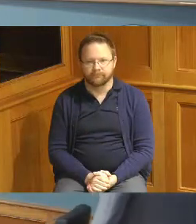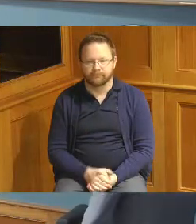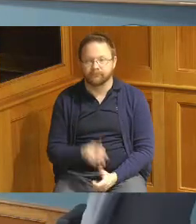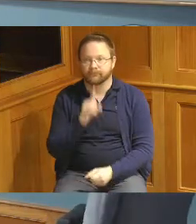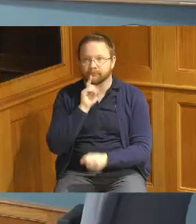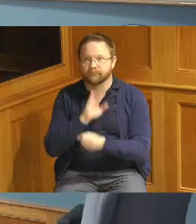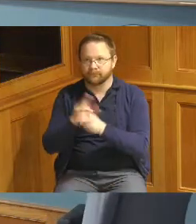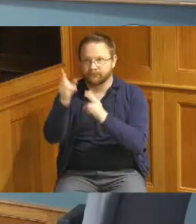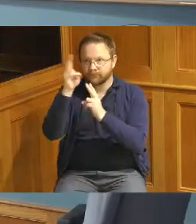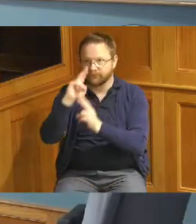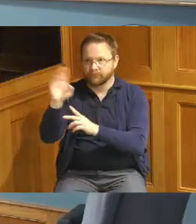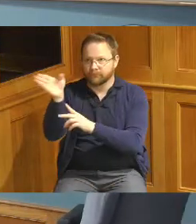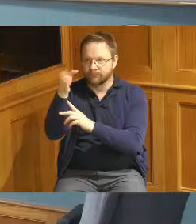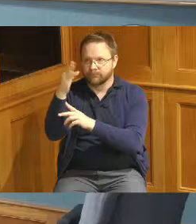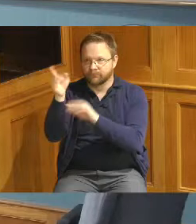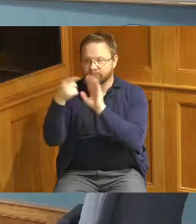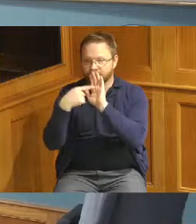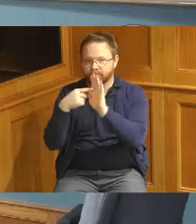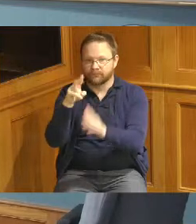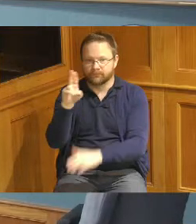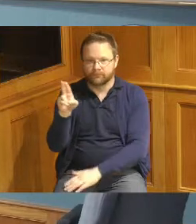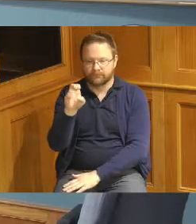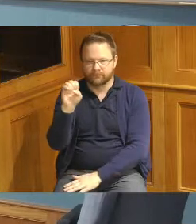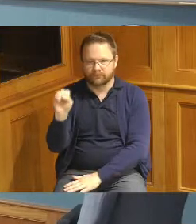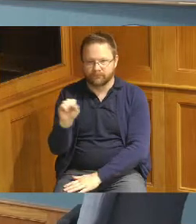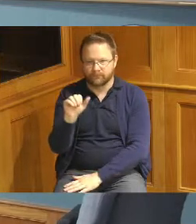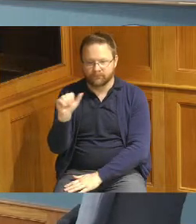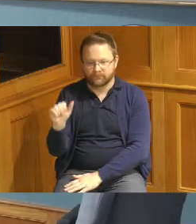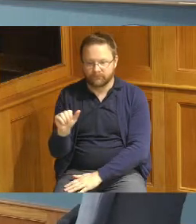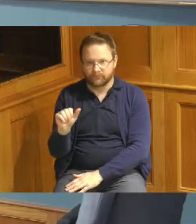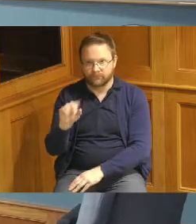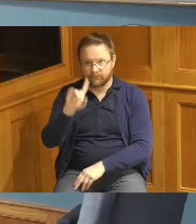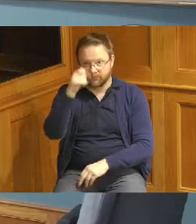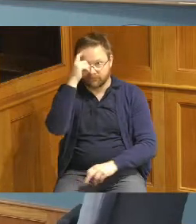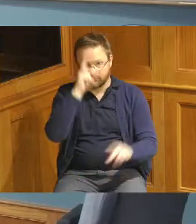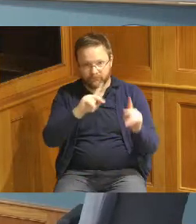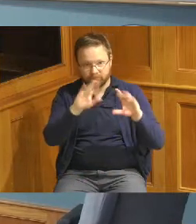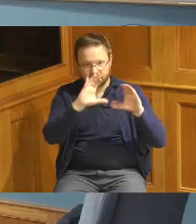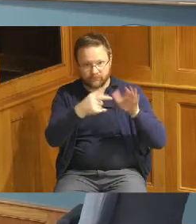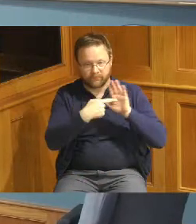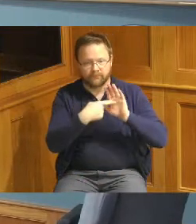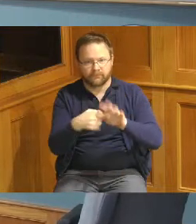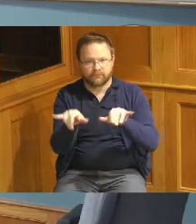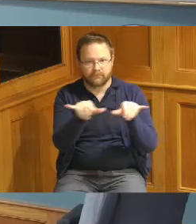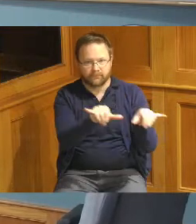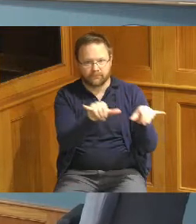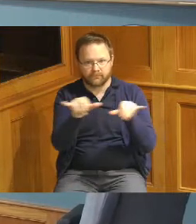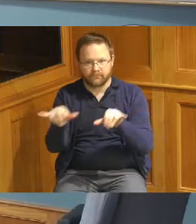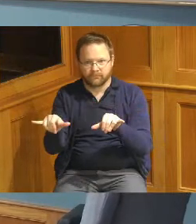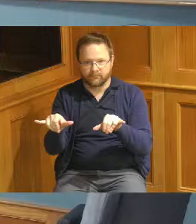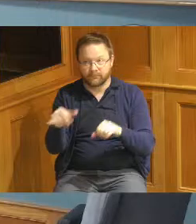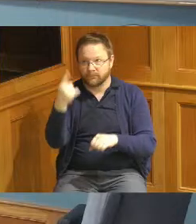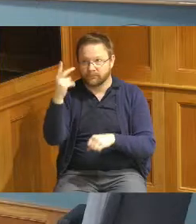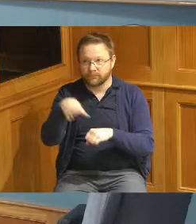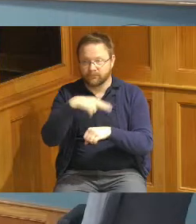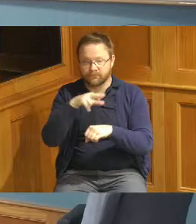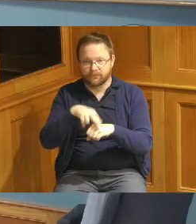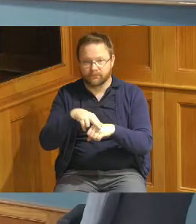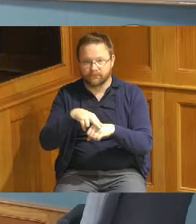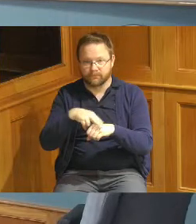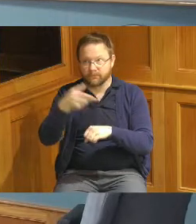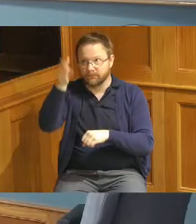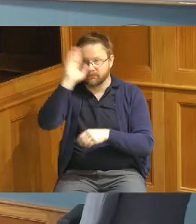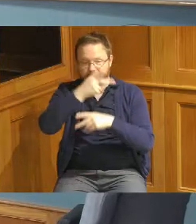I pledge allegiance to the flag of the United States of America and to the republic for which it stands,